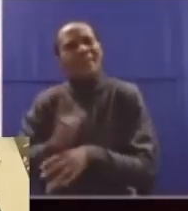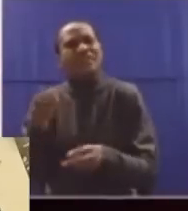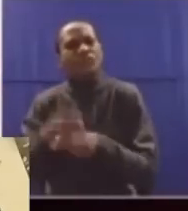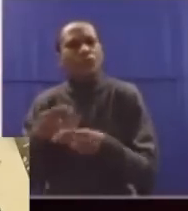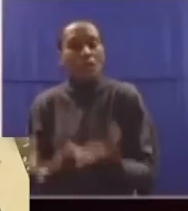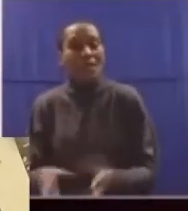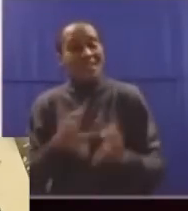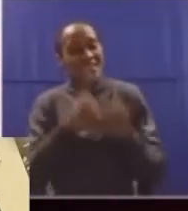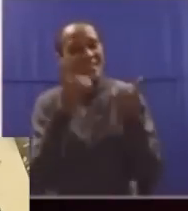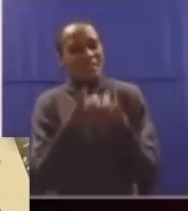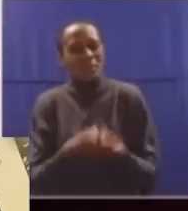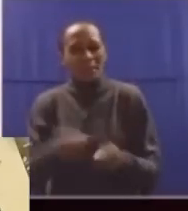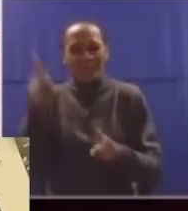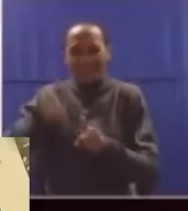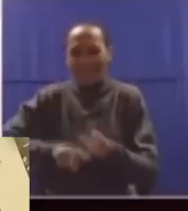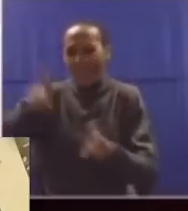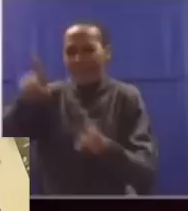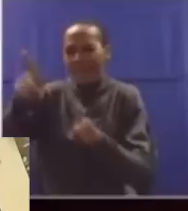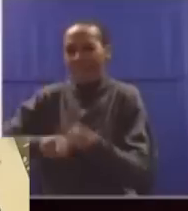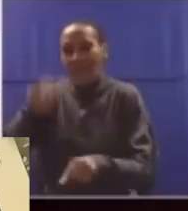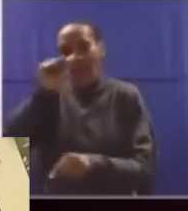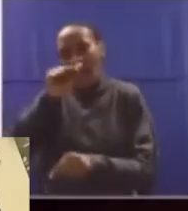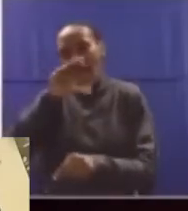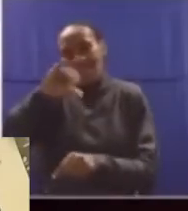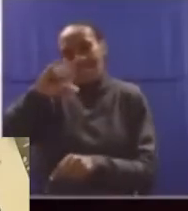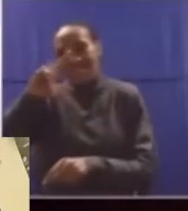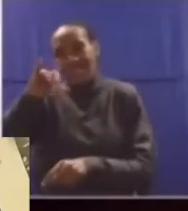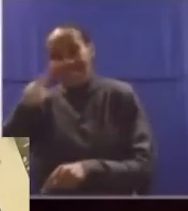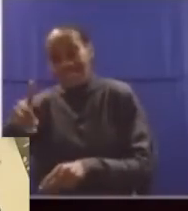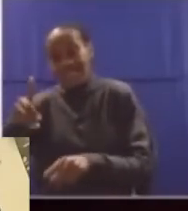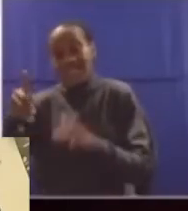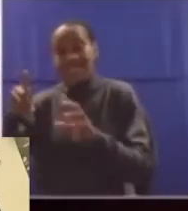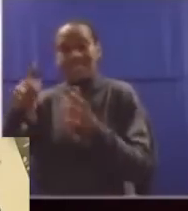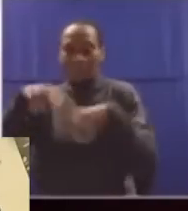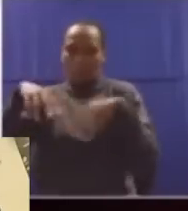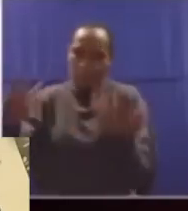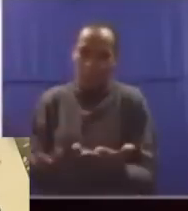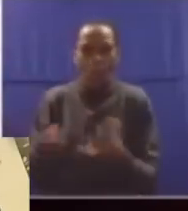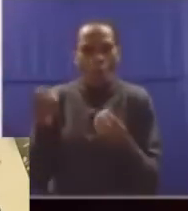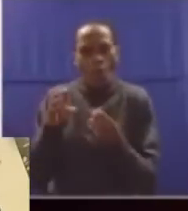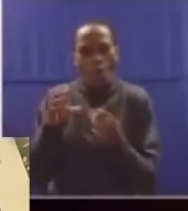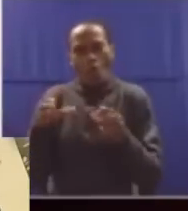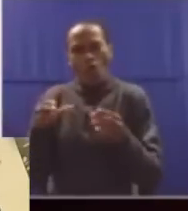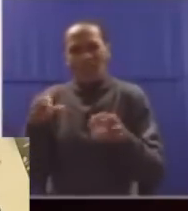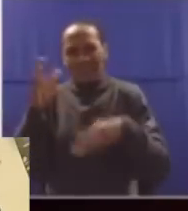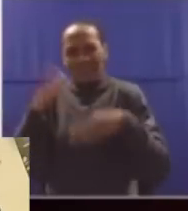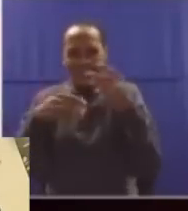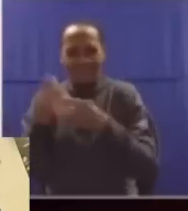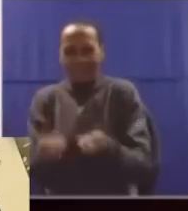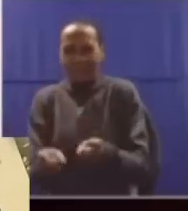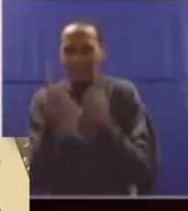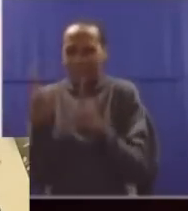every single ACD and SAFE target to eradicate pit toilets and other dangerous infrastructure in schools.